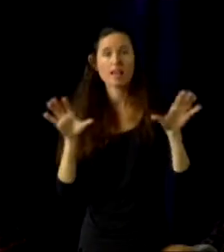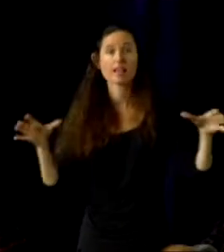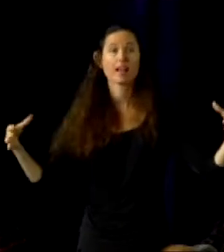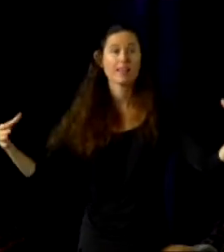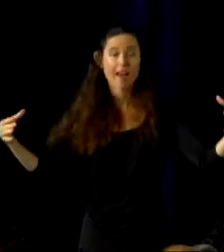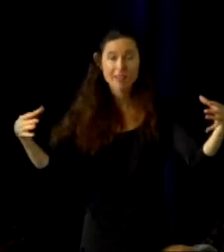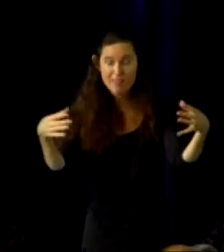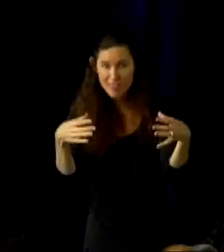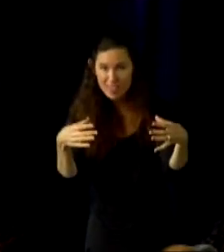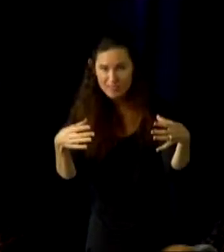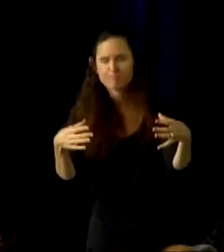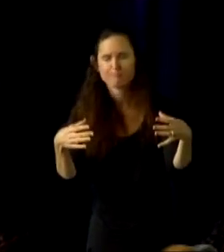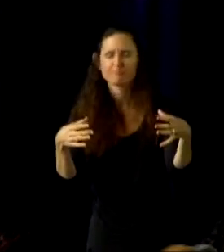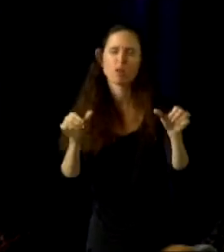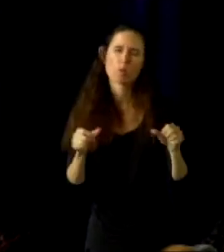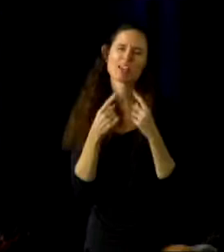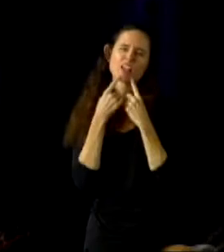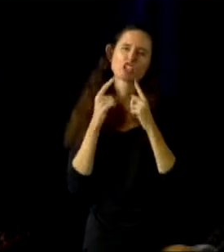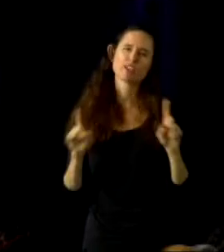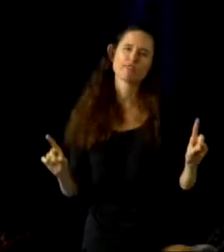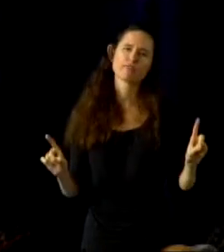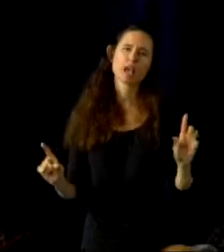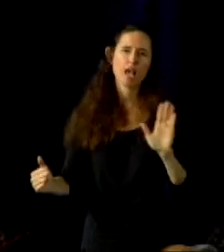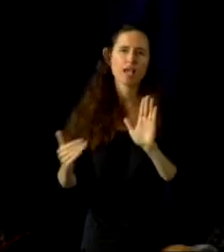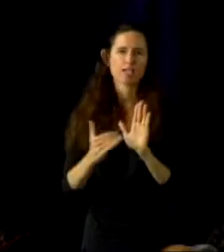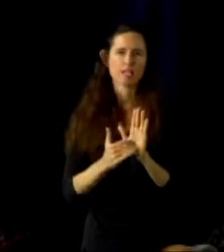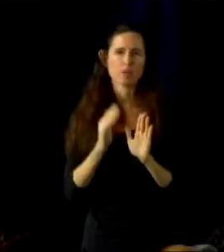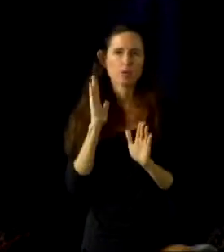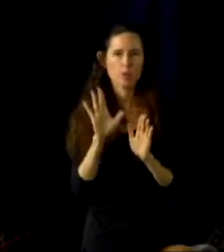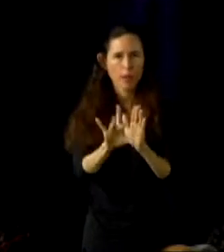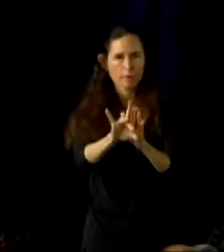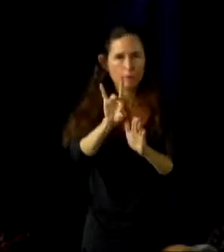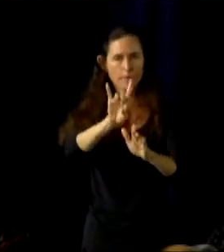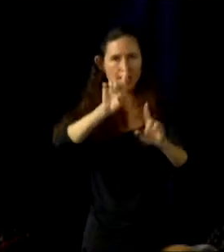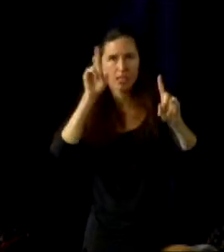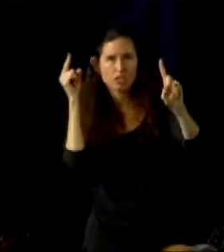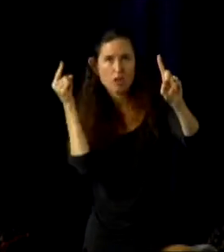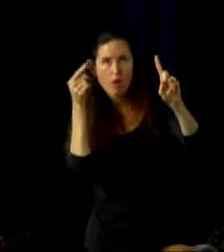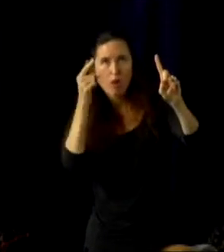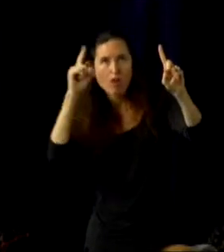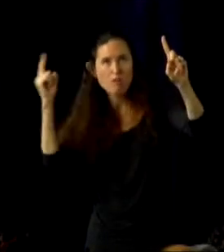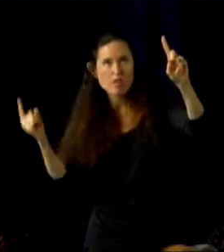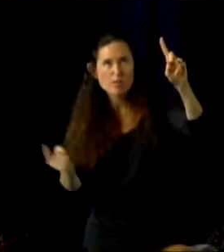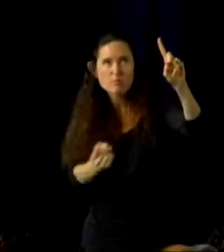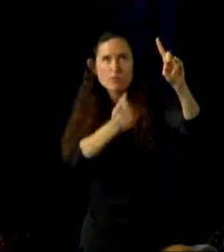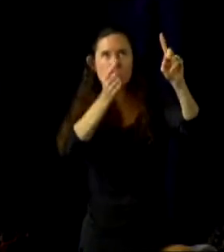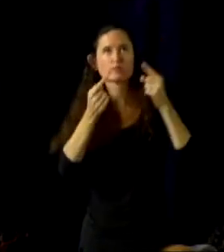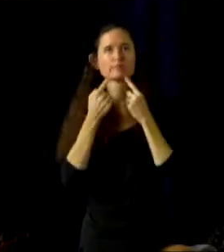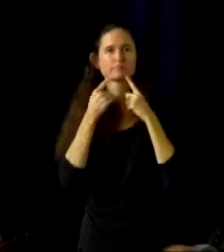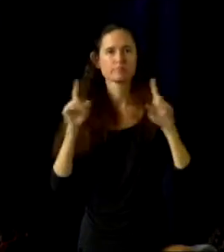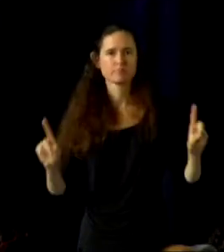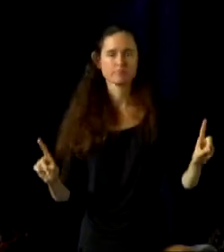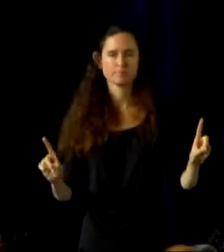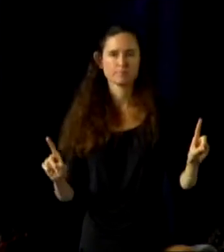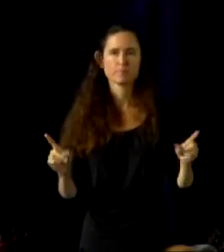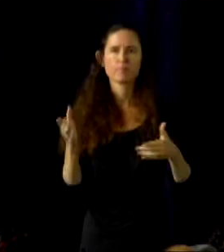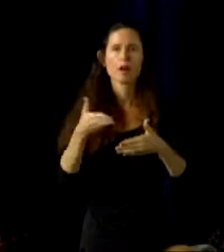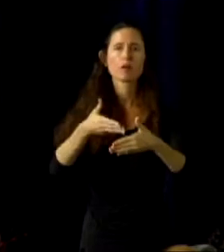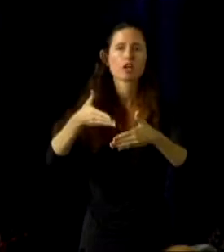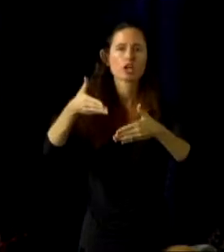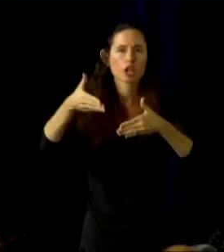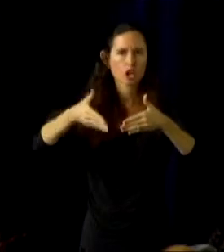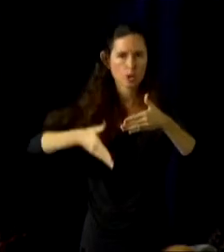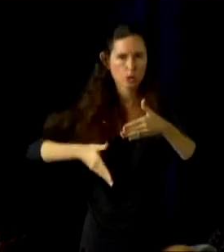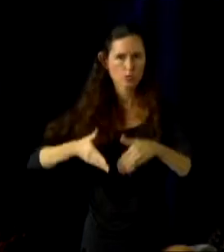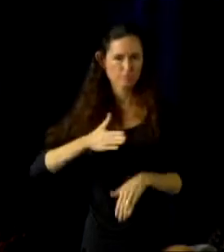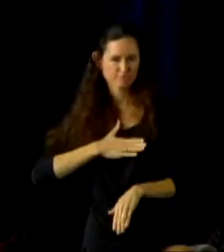know that we can achieve it. Because again, we are going to pick this goal and pursue it. Well, let me conclude now by